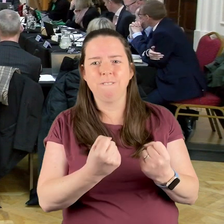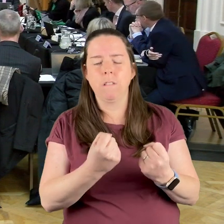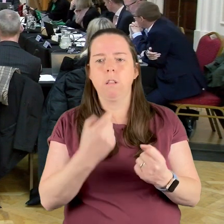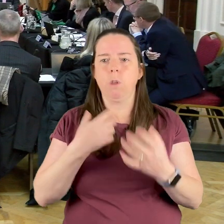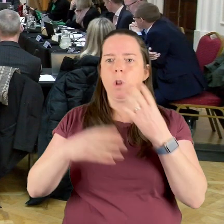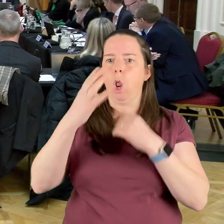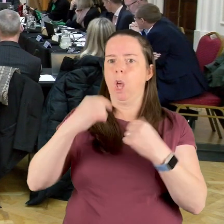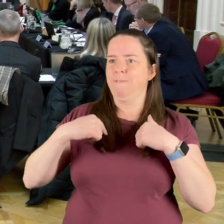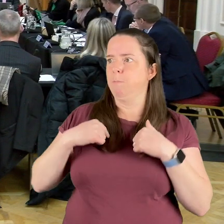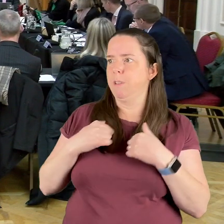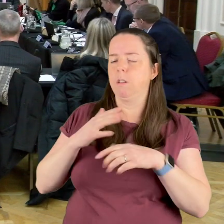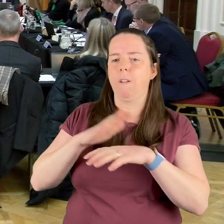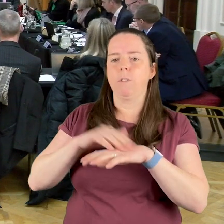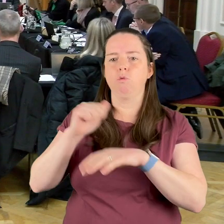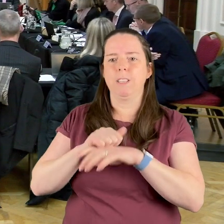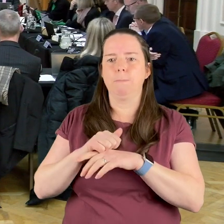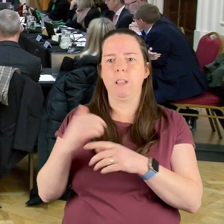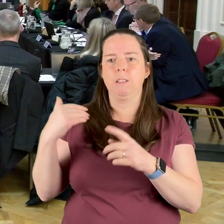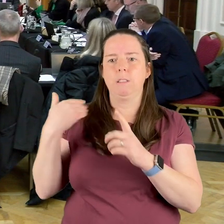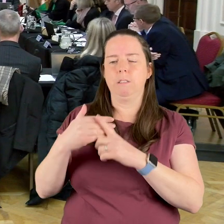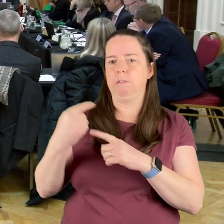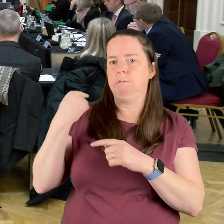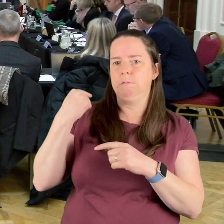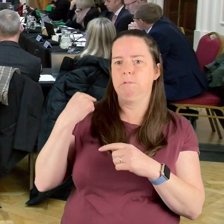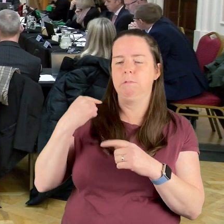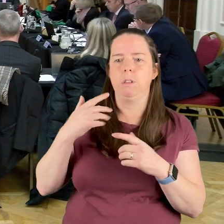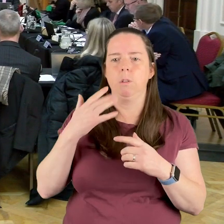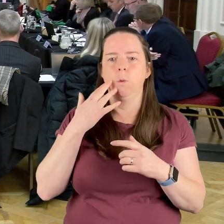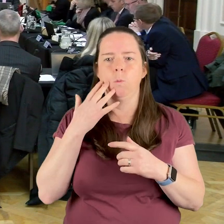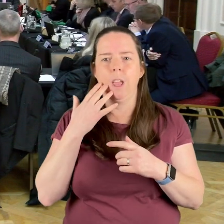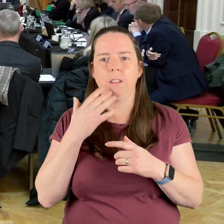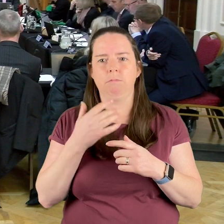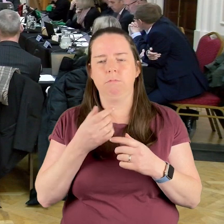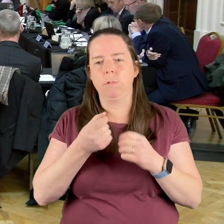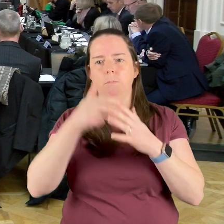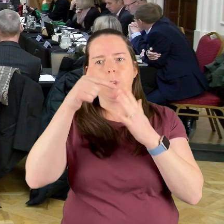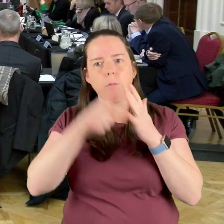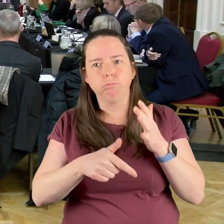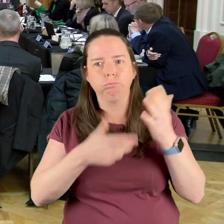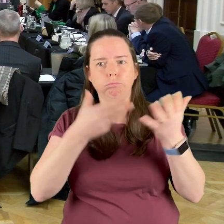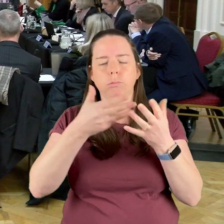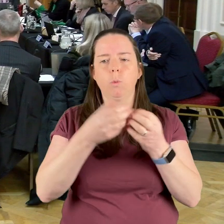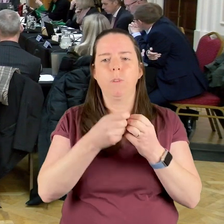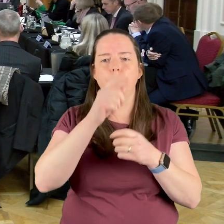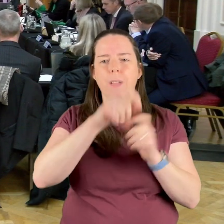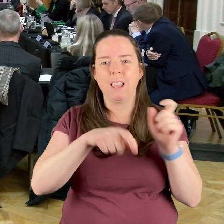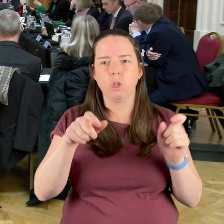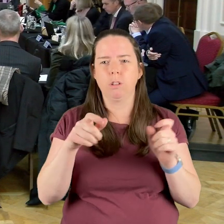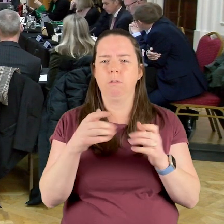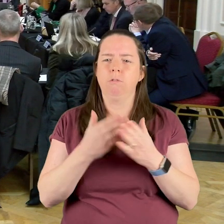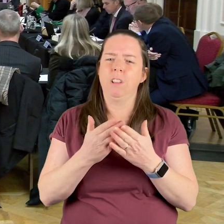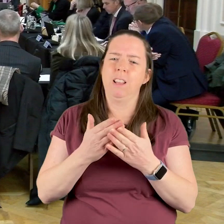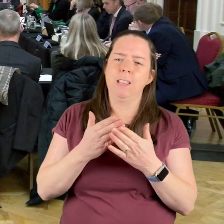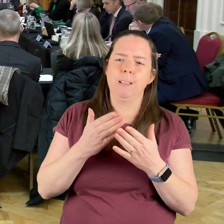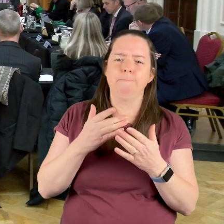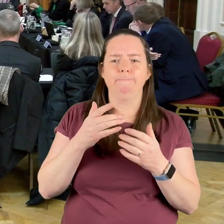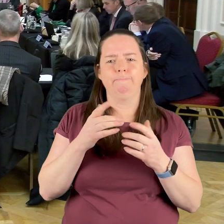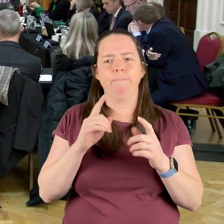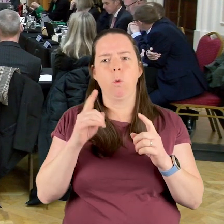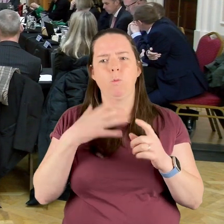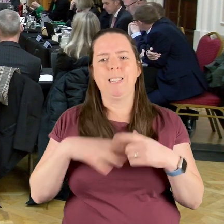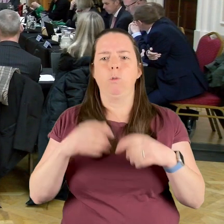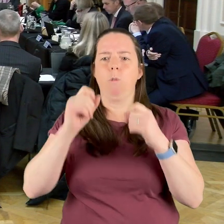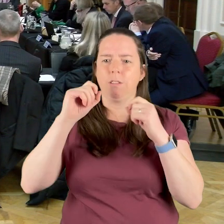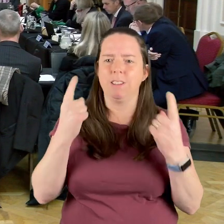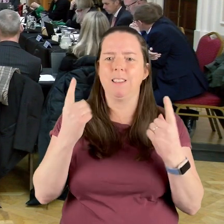our consultants don't always know it's there. And that was a real learning bit for me over the Christmas time when we did some deep dives with